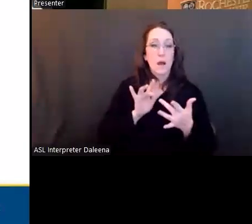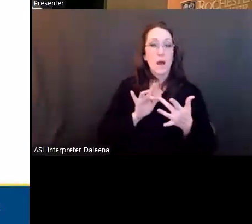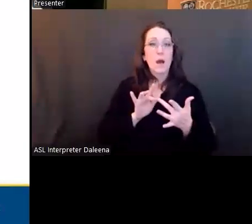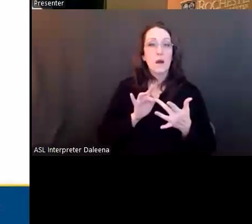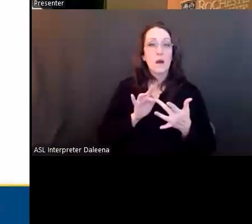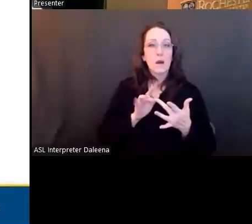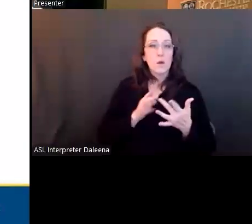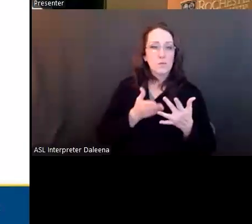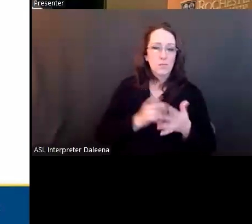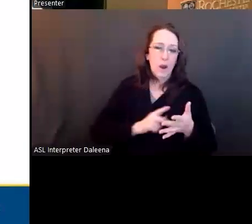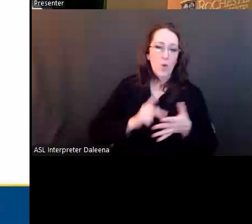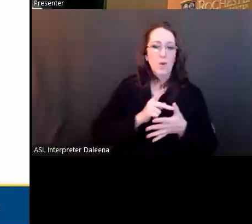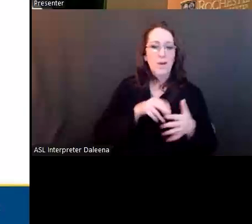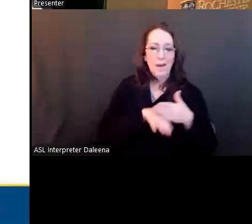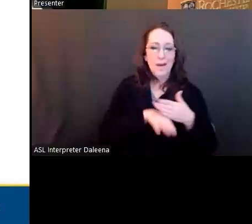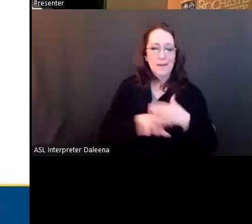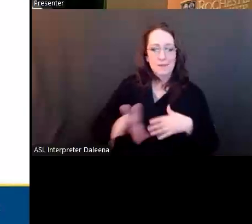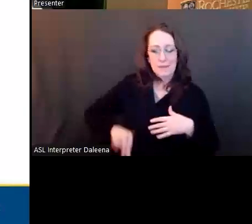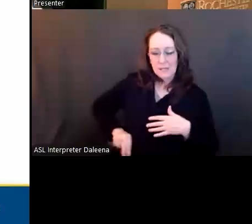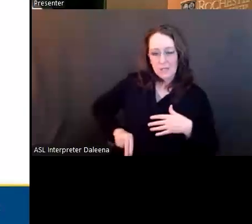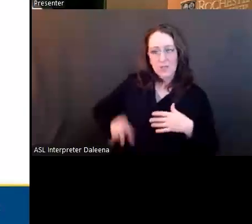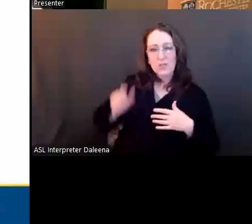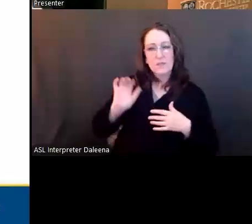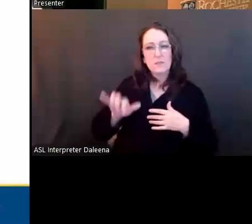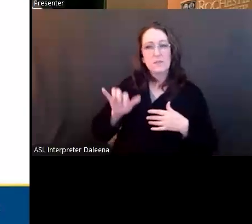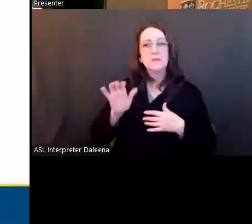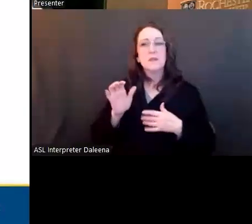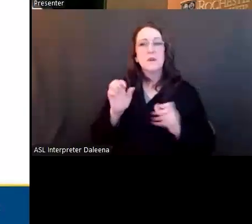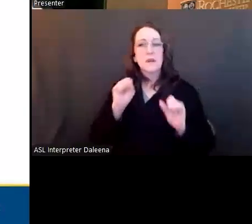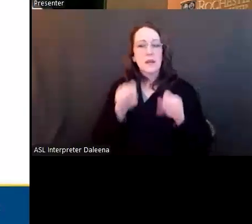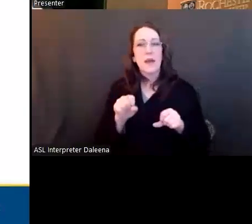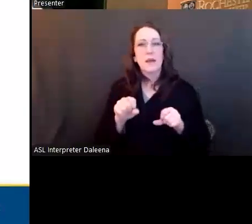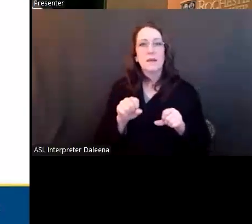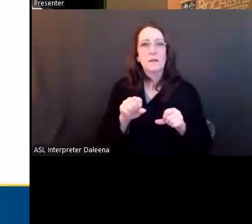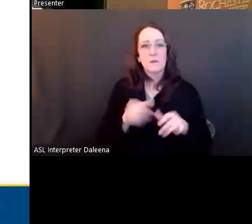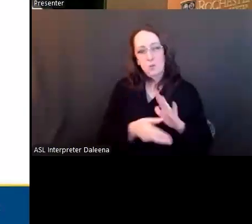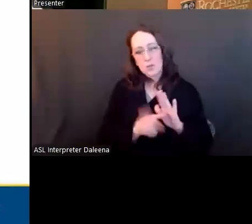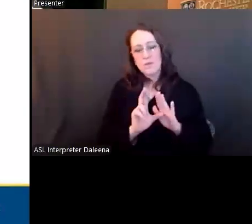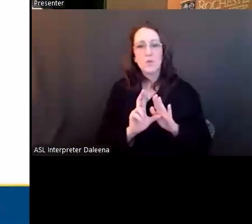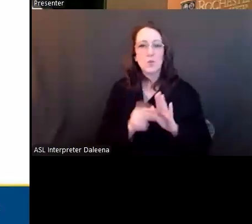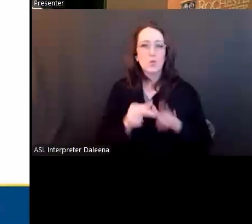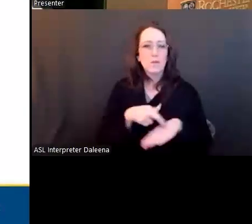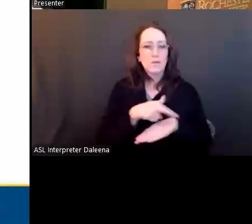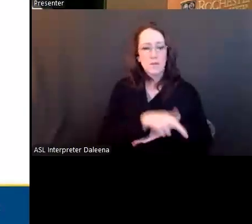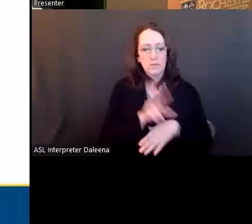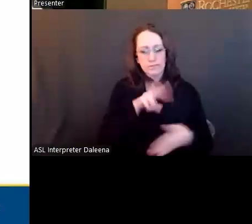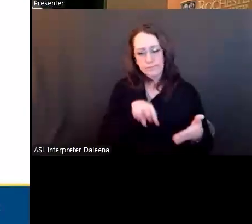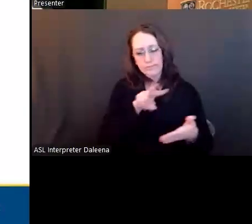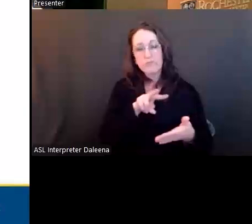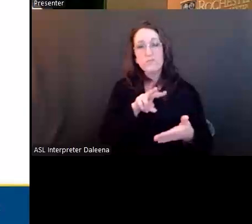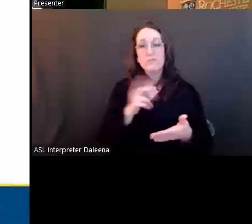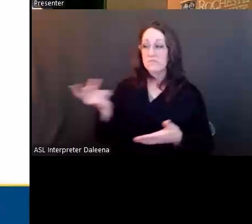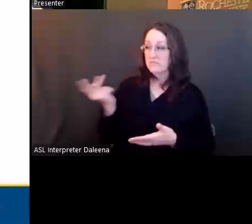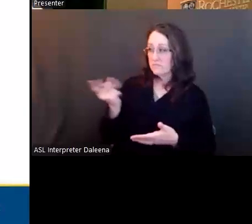the priority access pager, we will be able to review the referral. Maria and I will